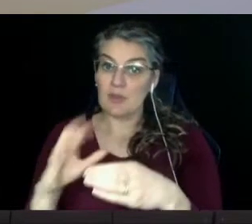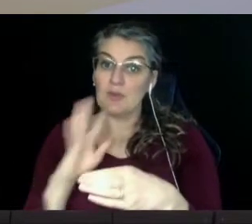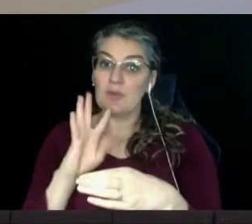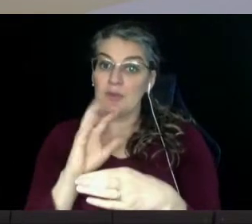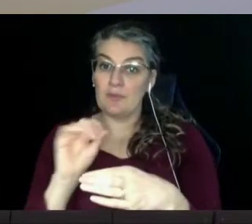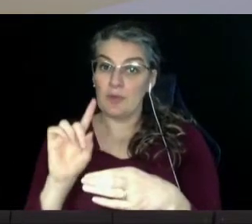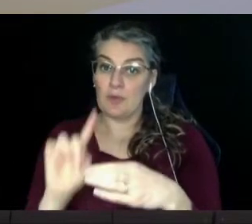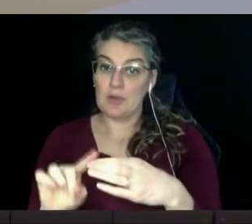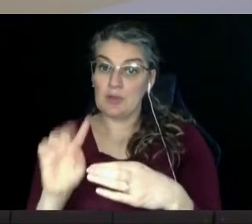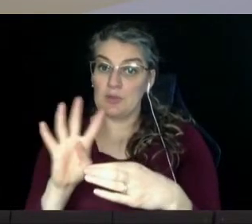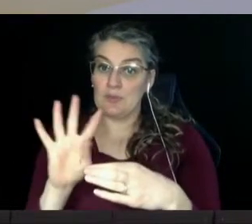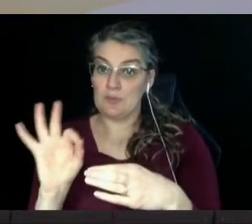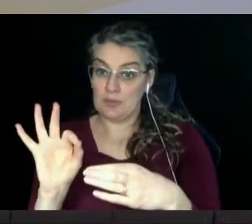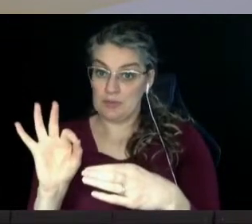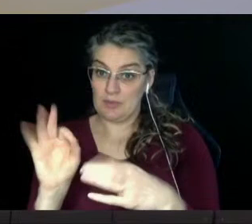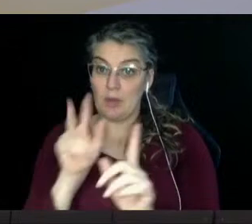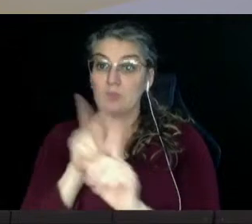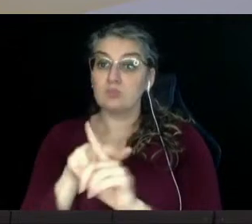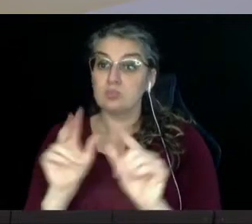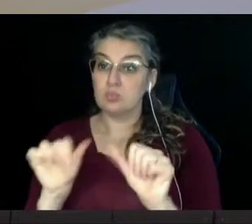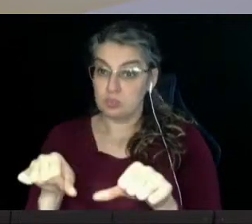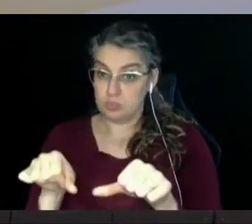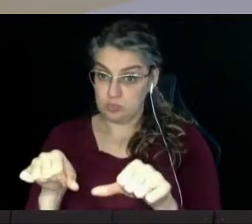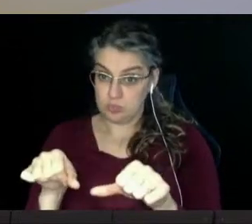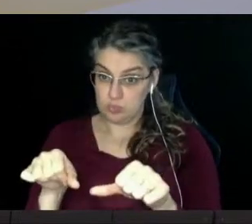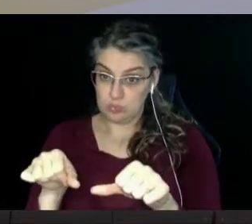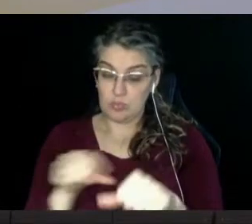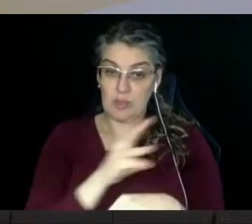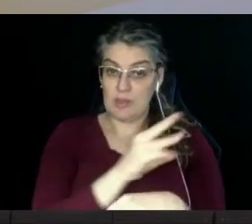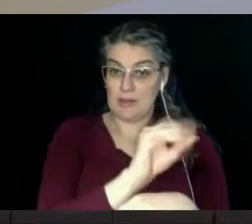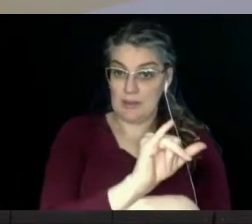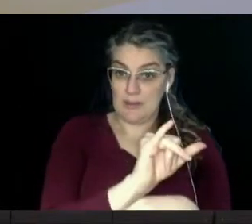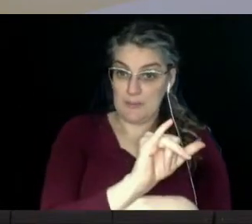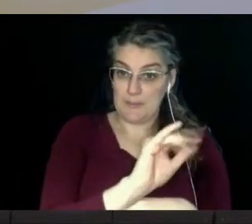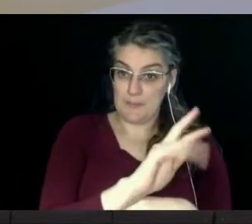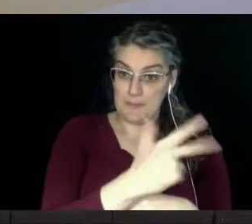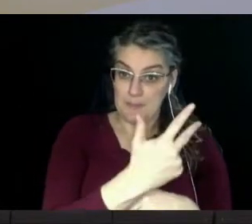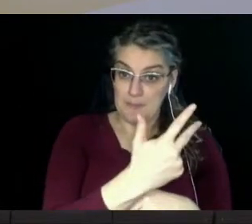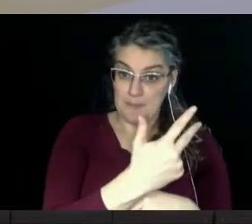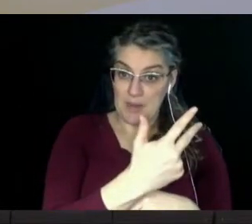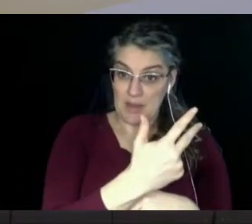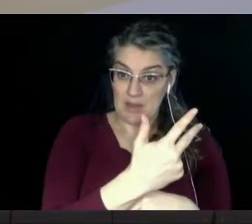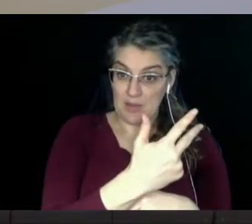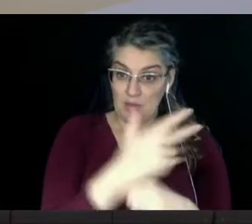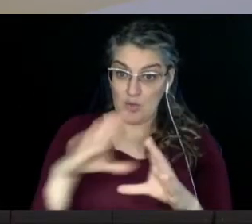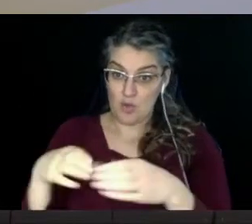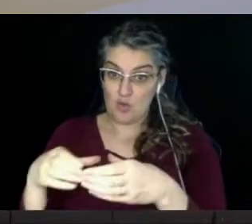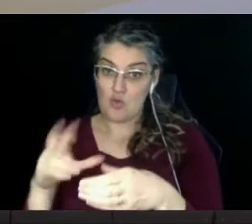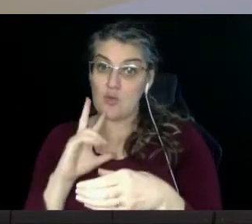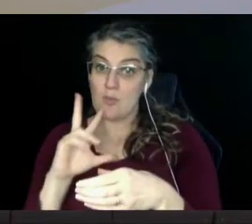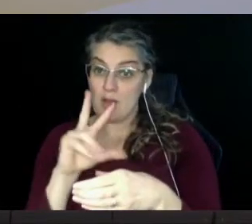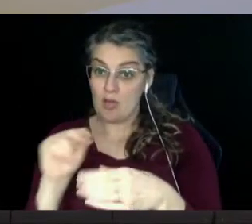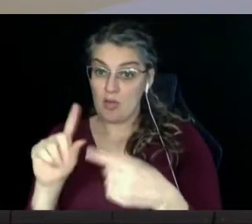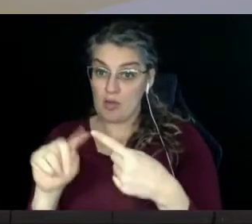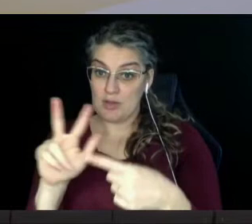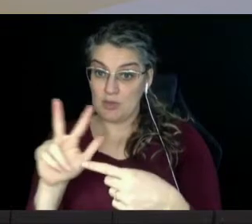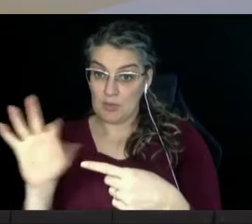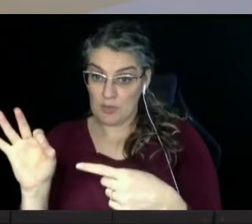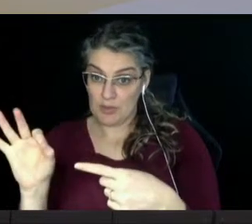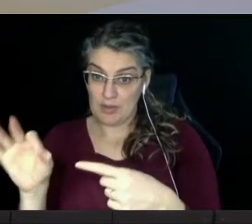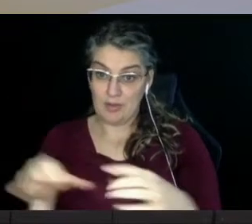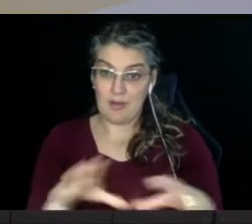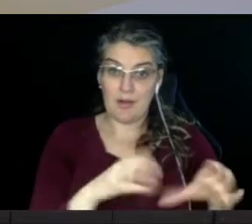able to start booking their appointments. And week of May 3rd, adults between the ages of 30 and 39. And the week of May